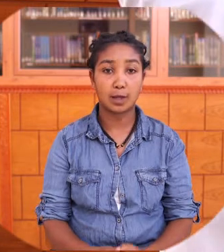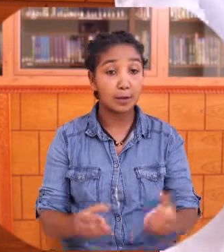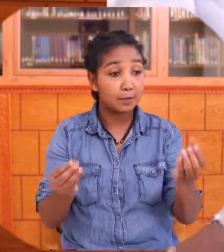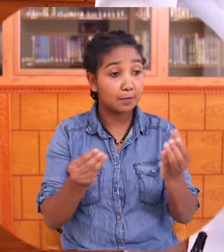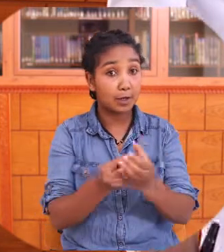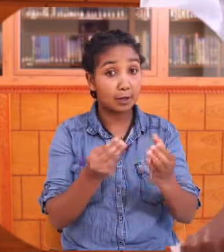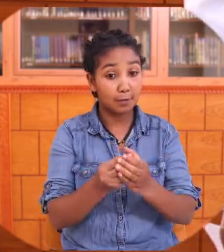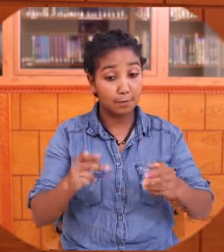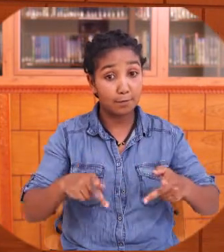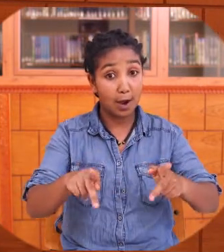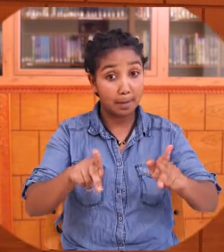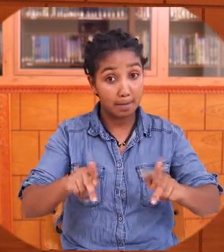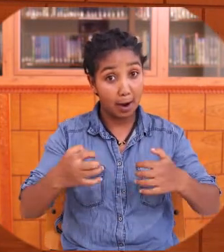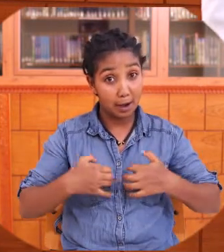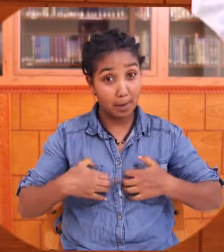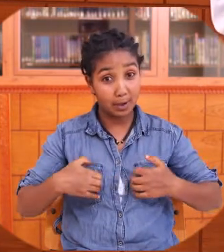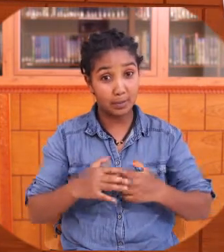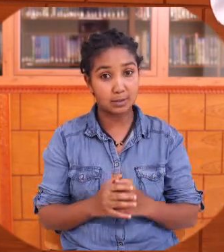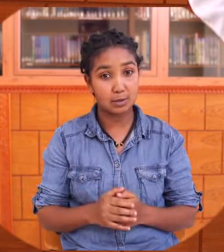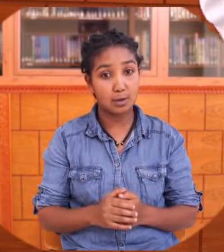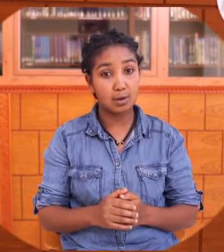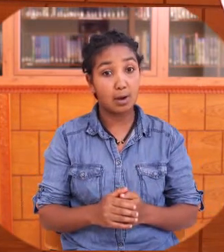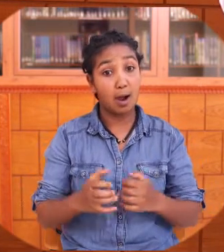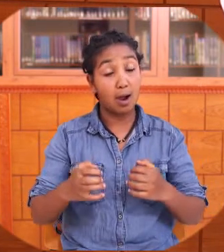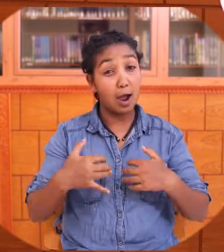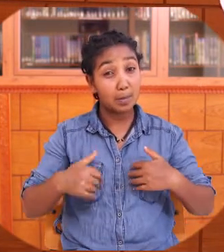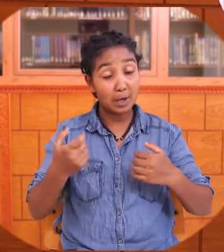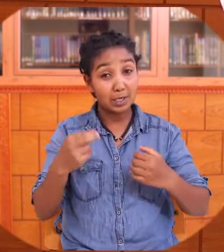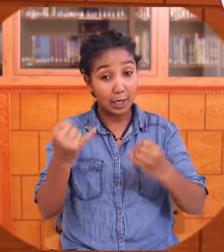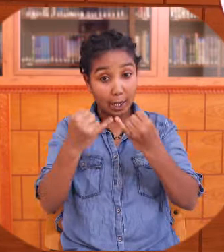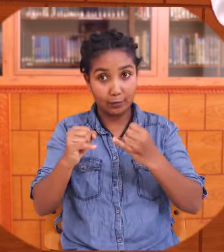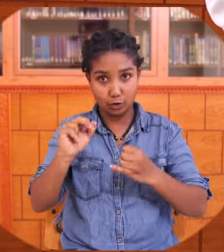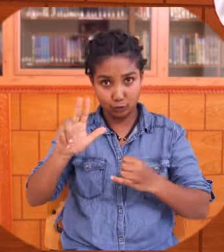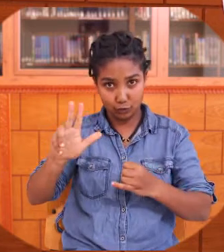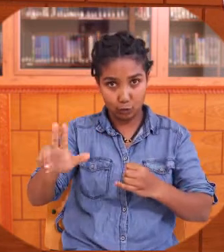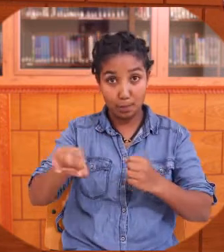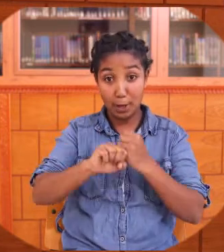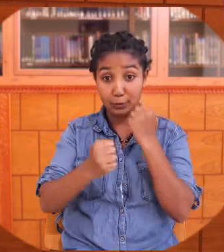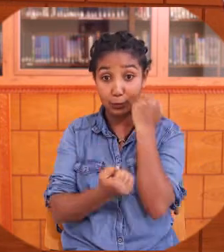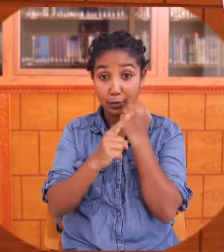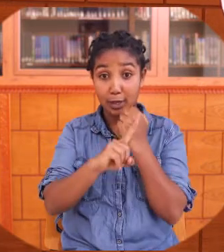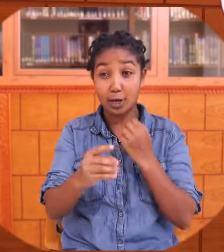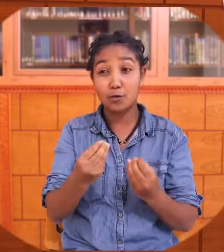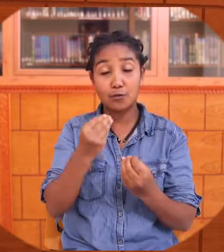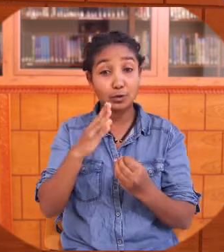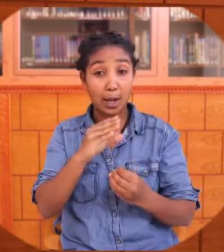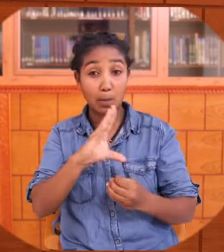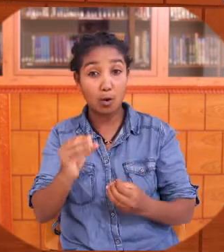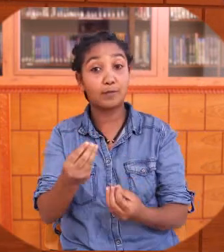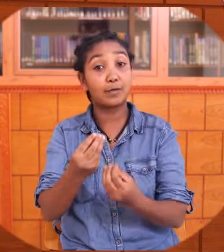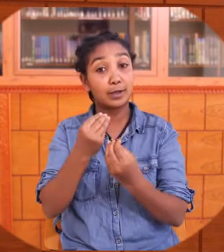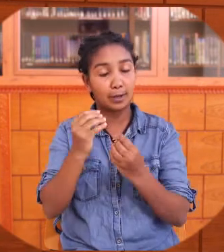Feeding farm animals. Actually, animals are classified into three based on their food type or